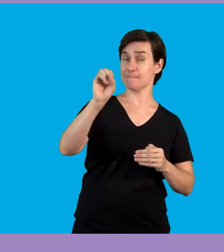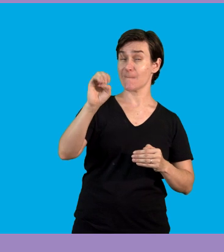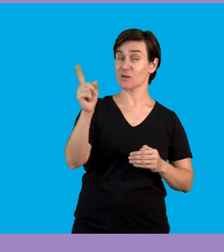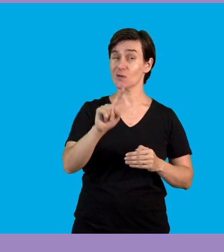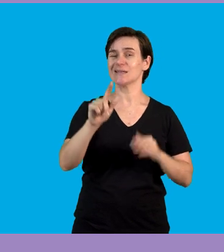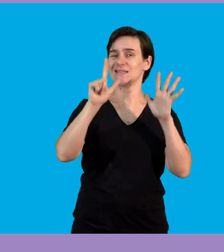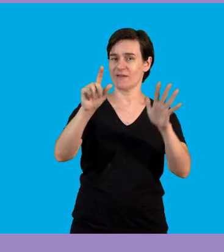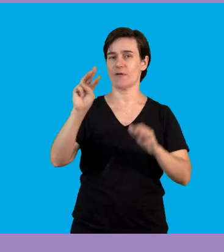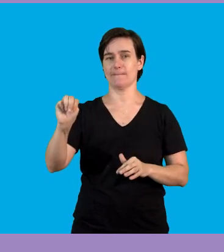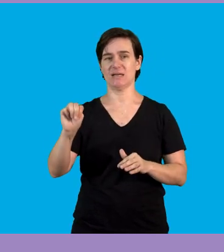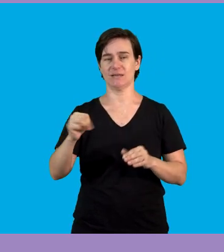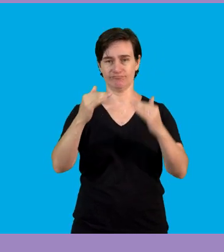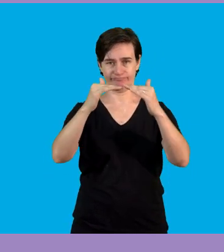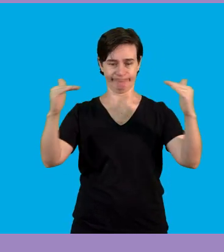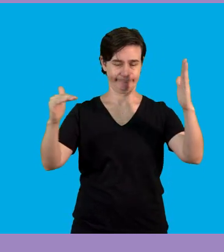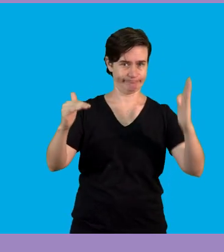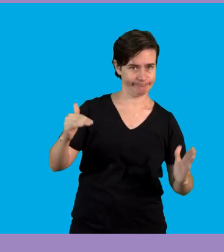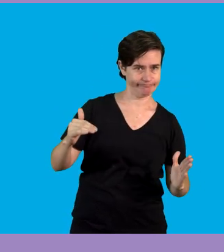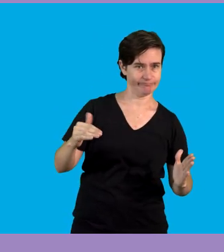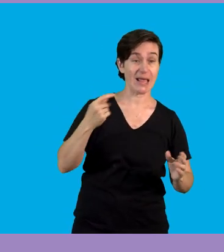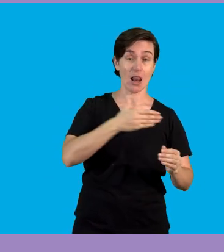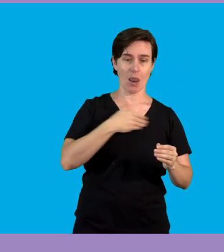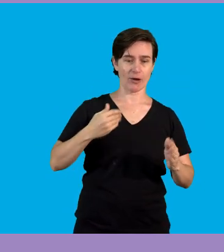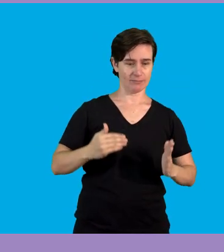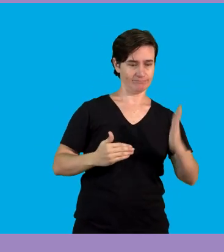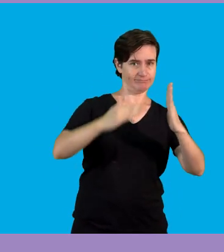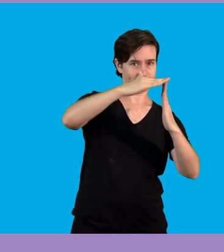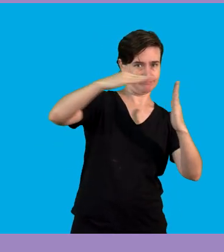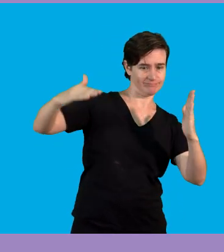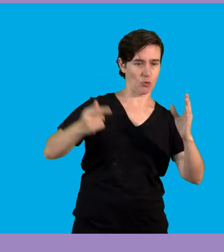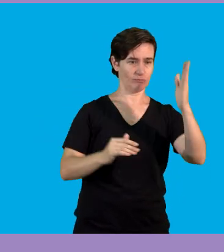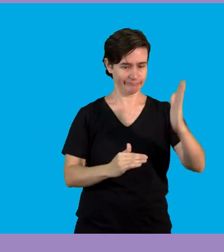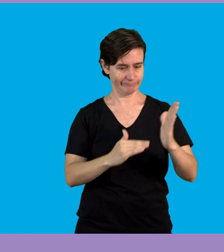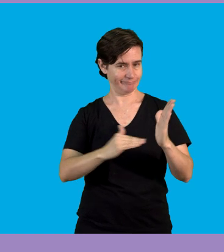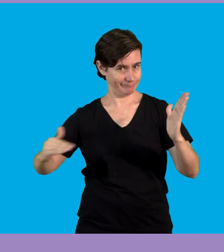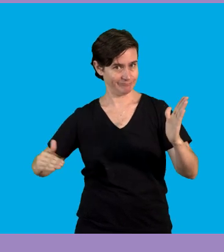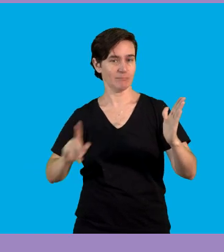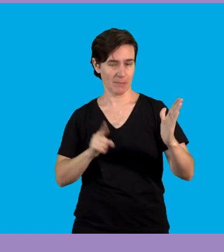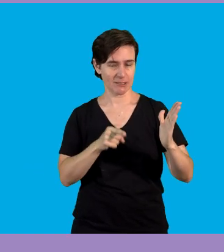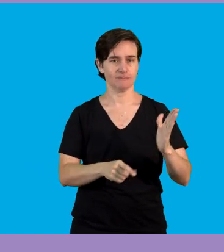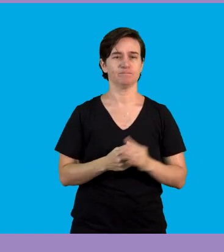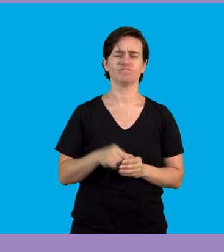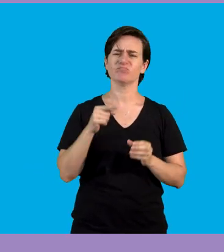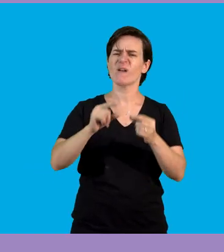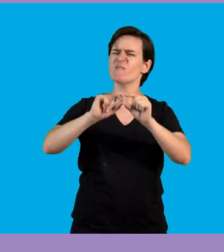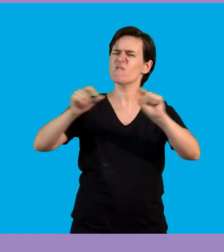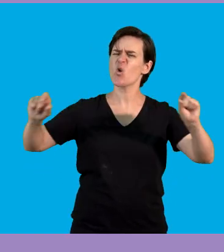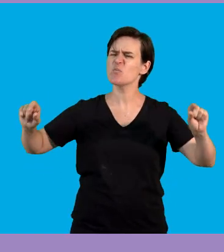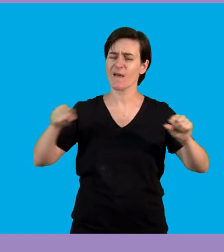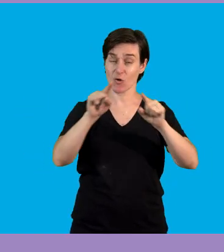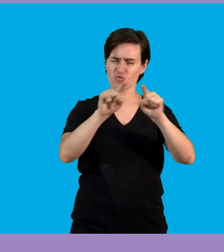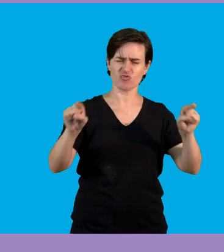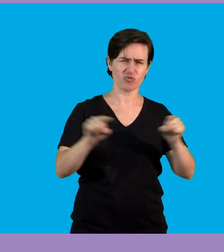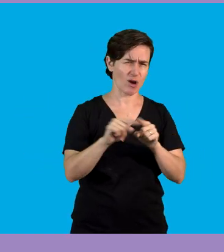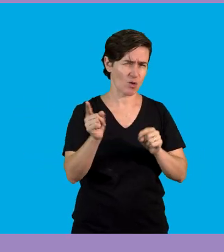is 7 meters, as long as the height and the base are perpendicular to each other. Now the formula for the area of a